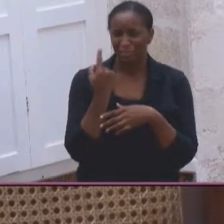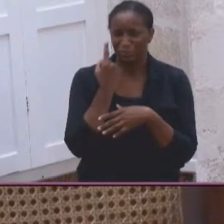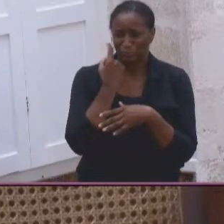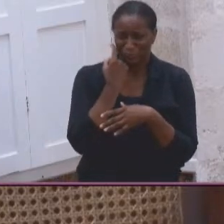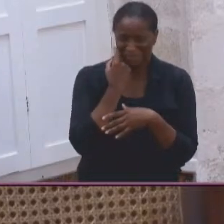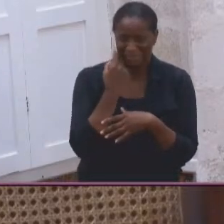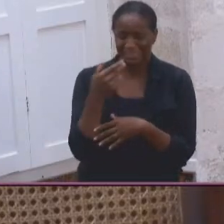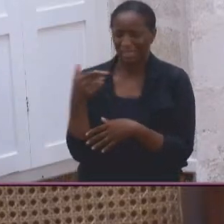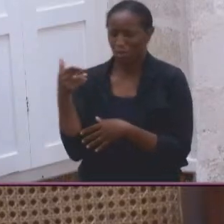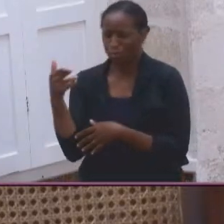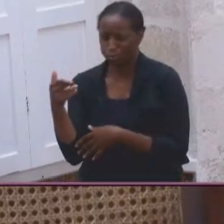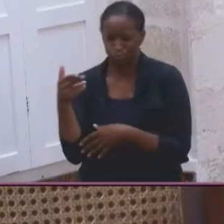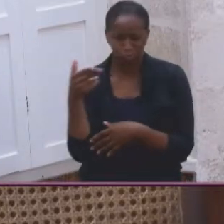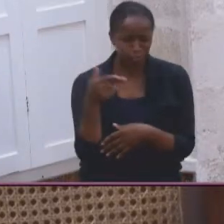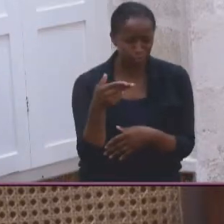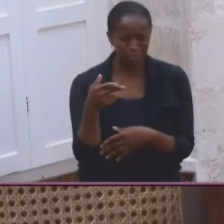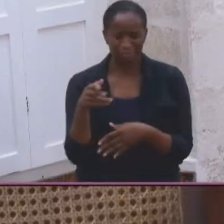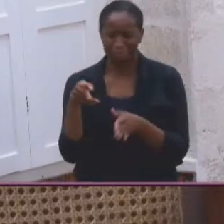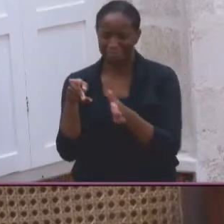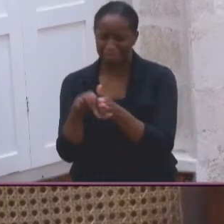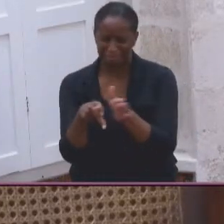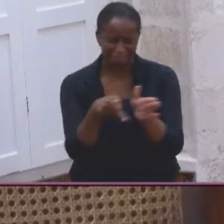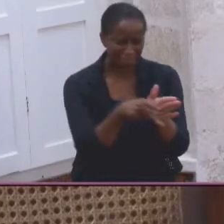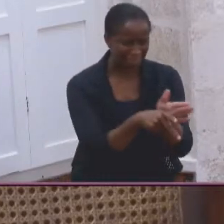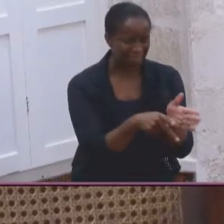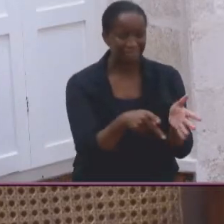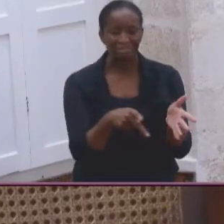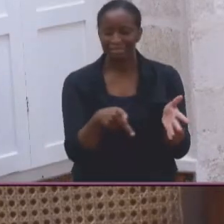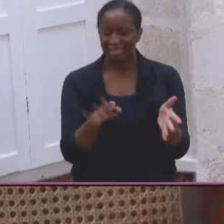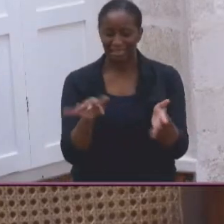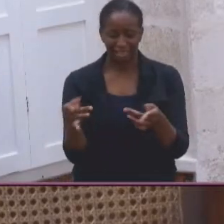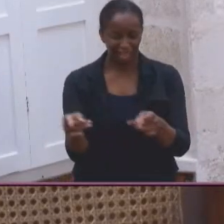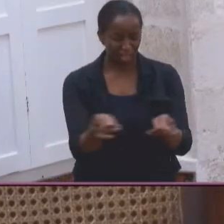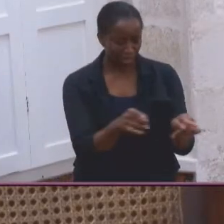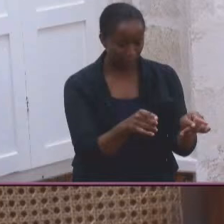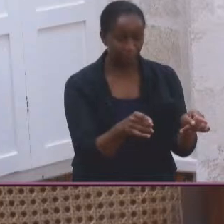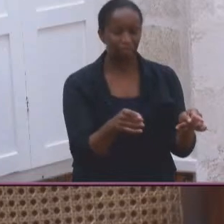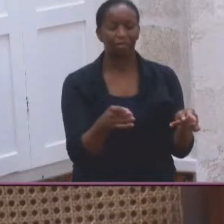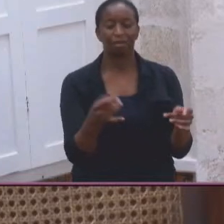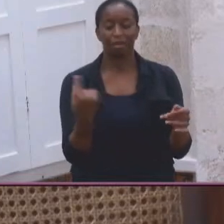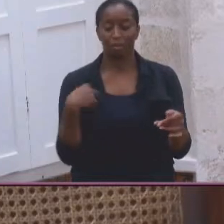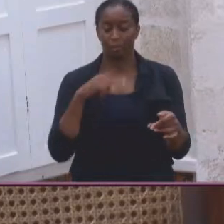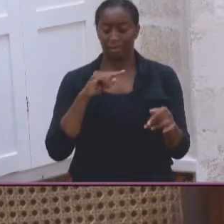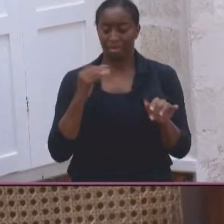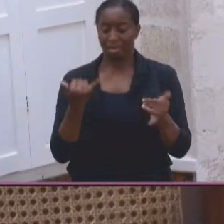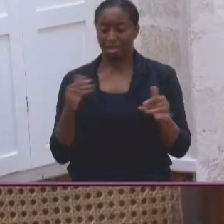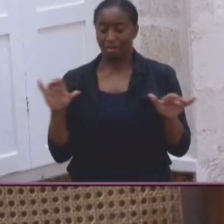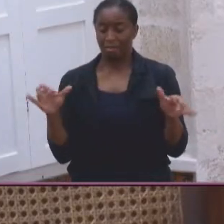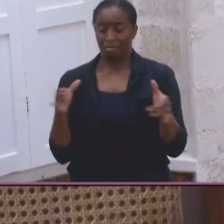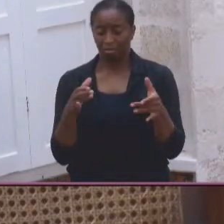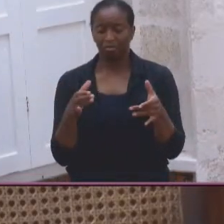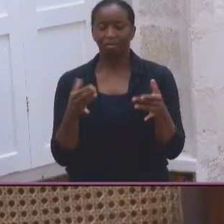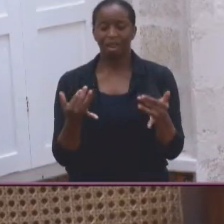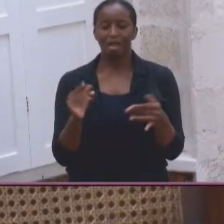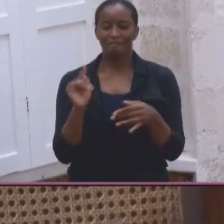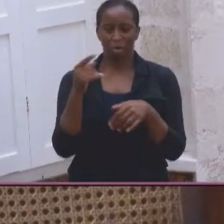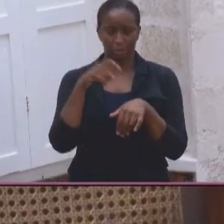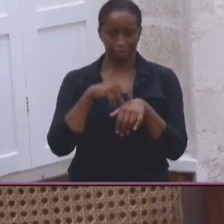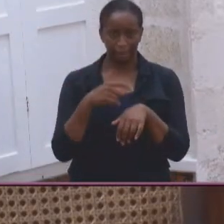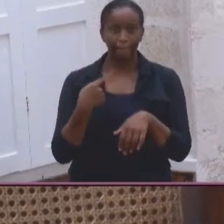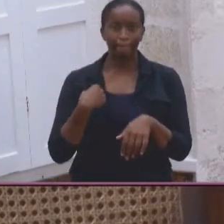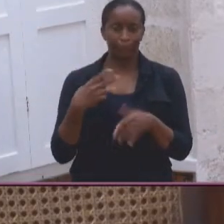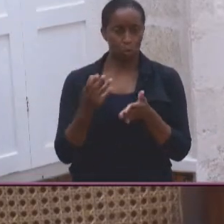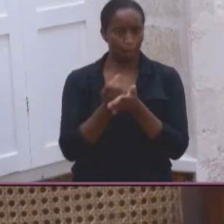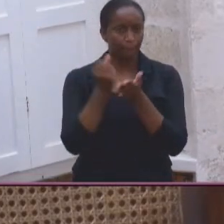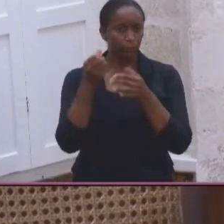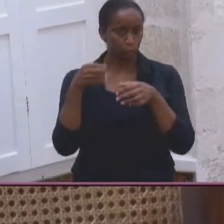I personally feel, I want to go on a limb here with you today, and I want to tie this back to what we're talking about in terms of discipline,